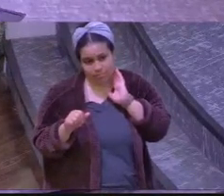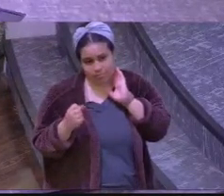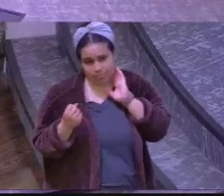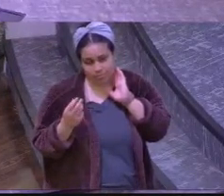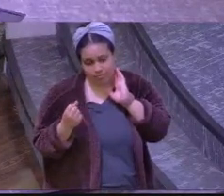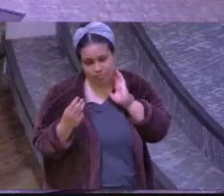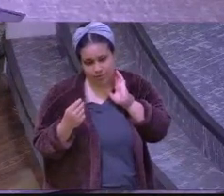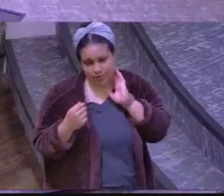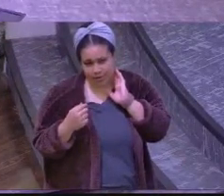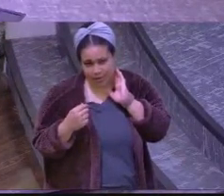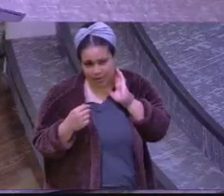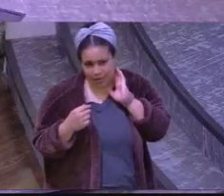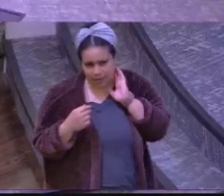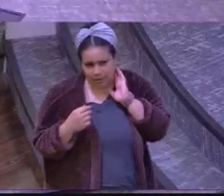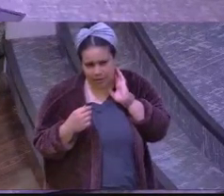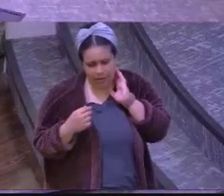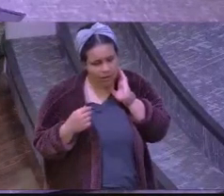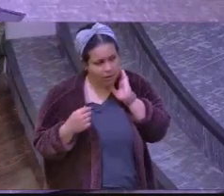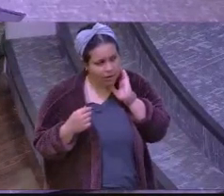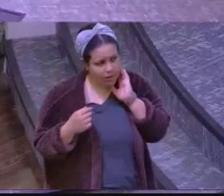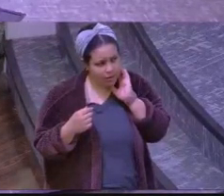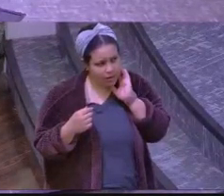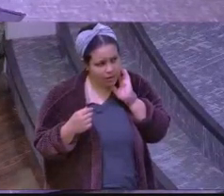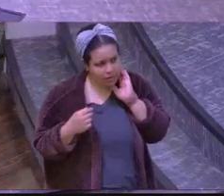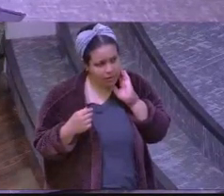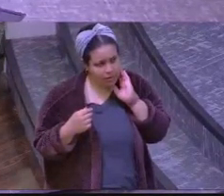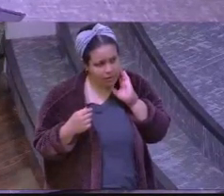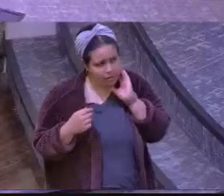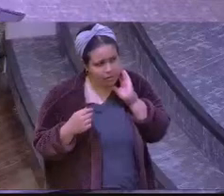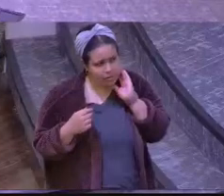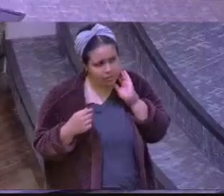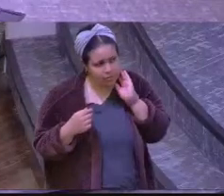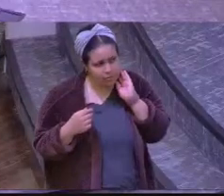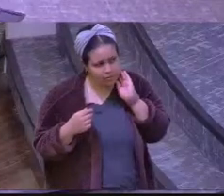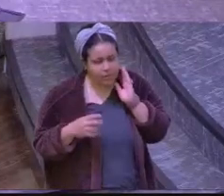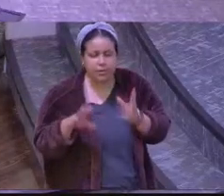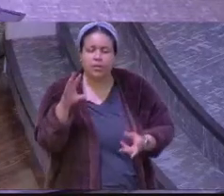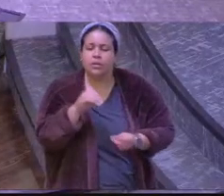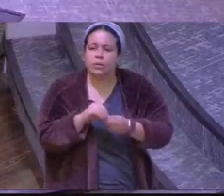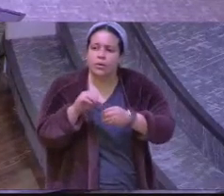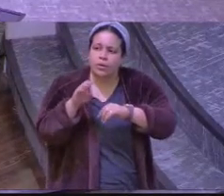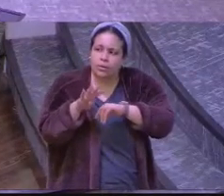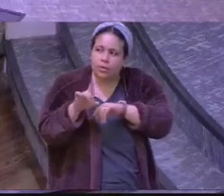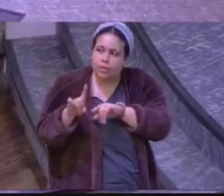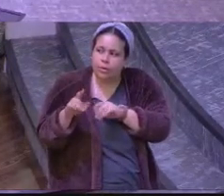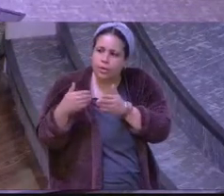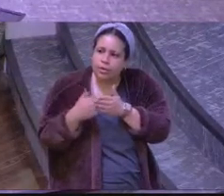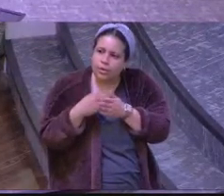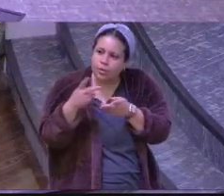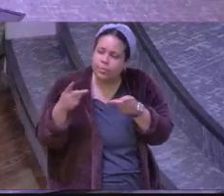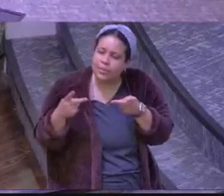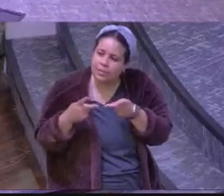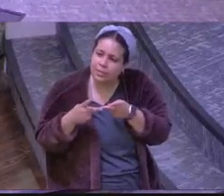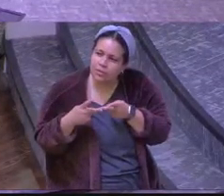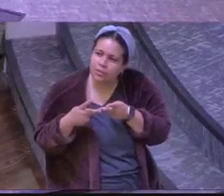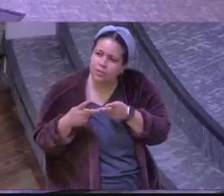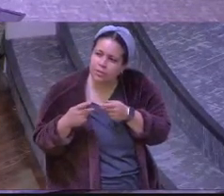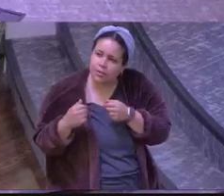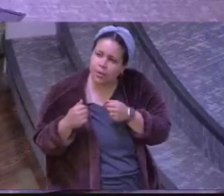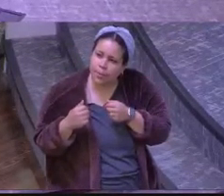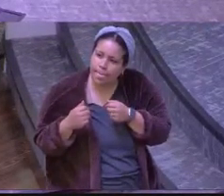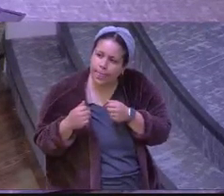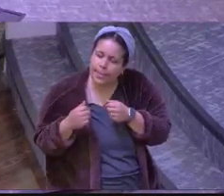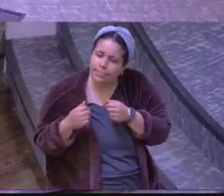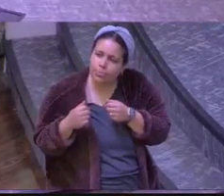12.5? It's 21.5. You're correct. So total 41 new positions into the, don't see